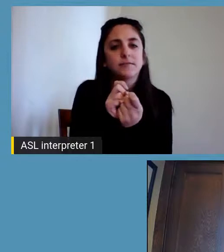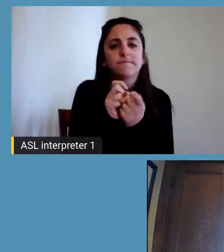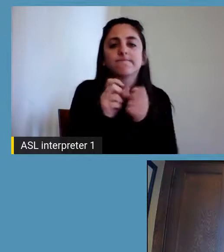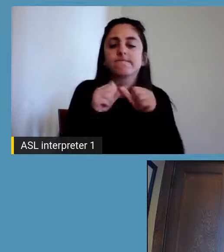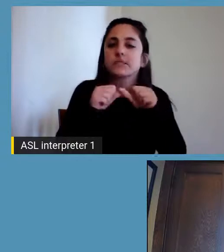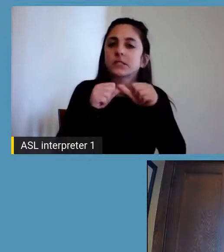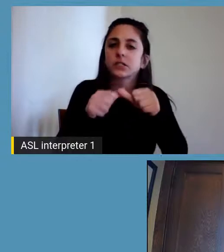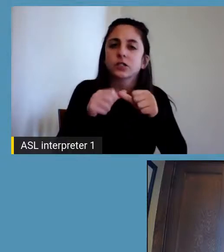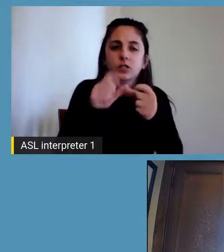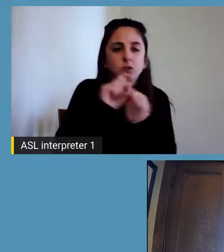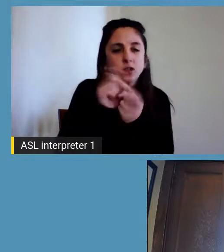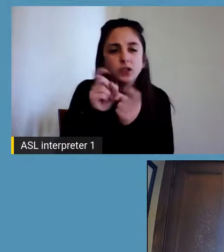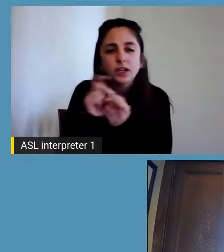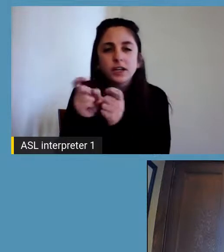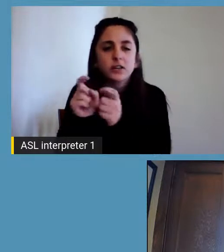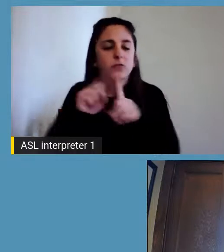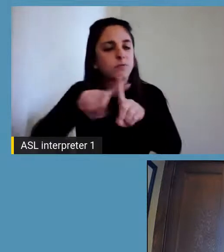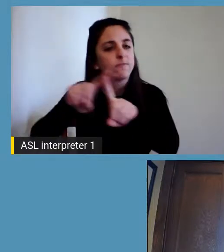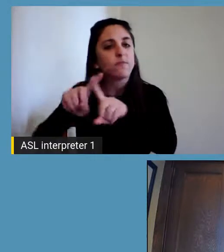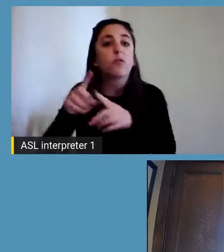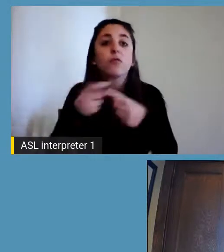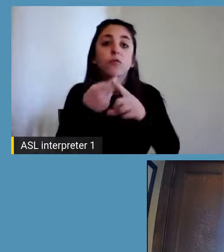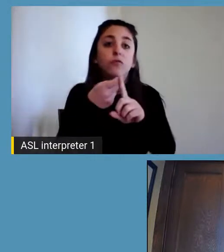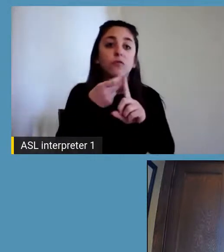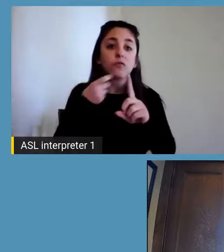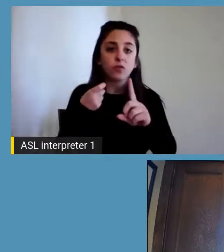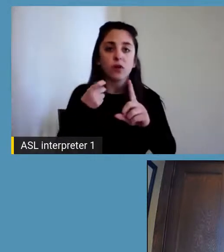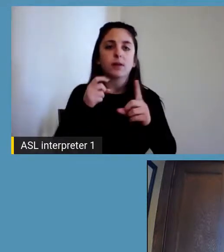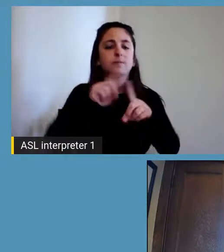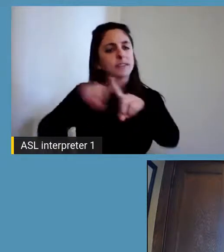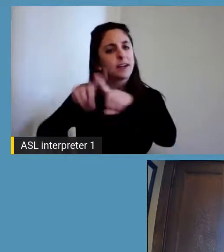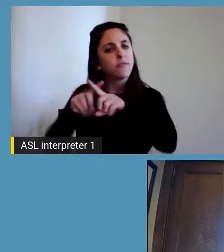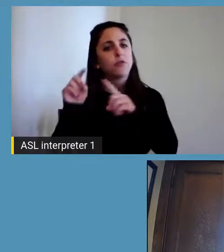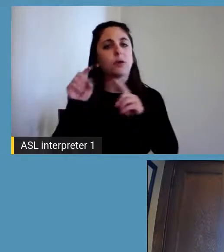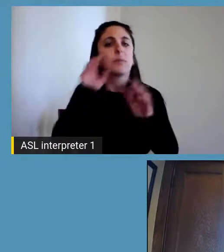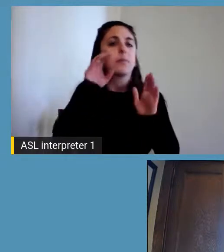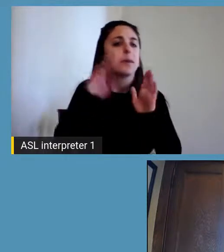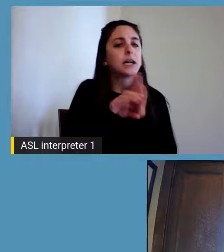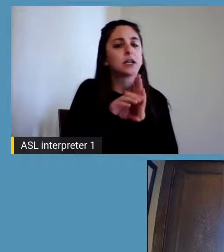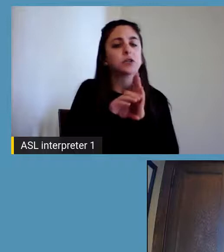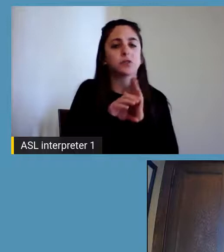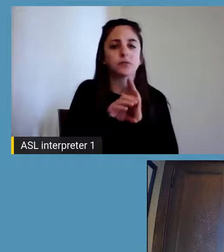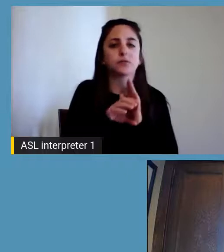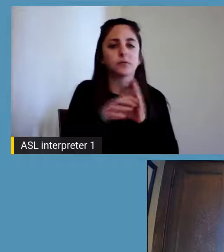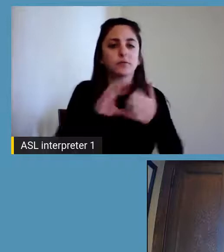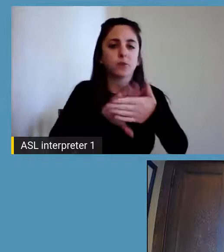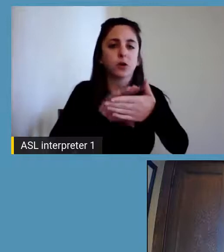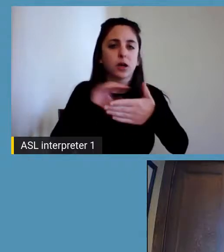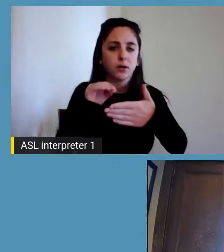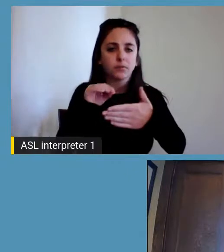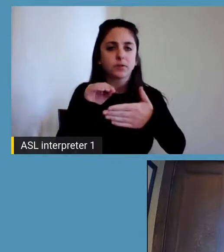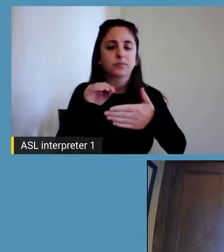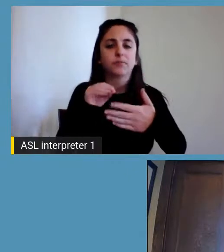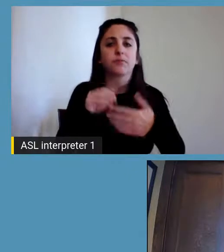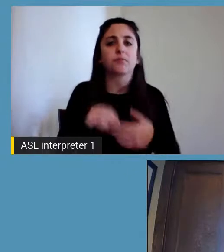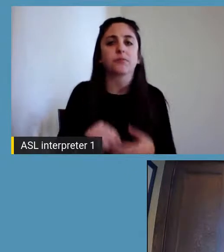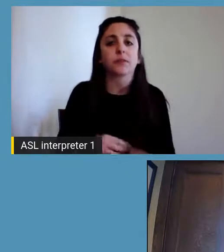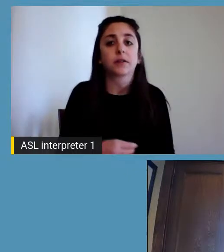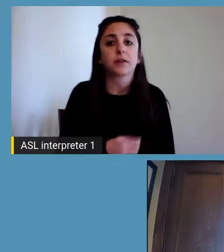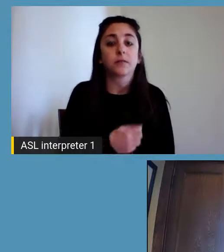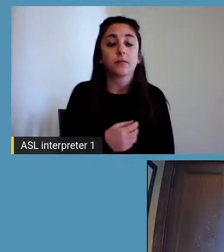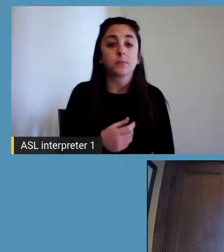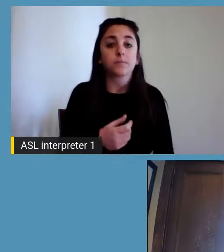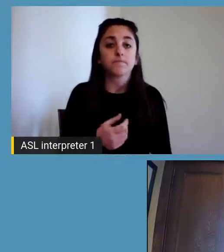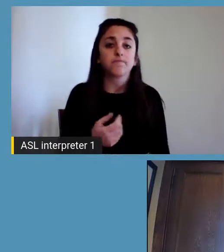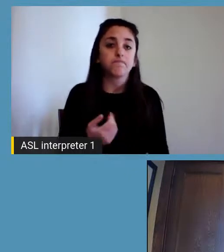from pictures, all over the world. But for me, it's been continuously